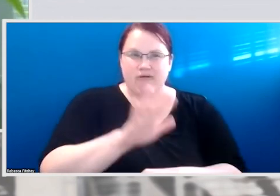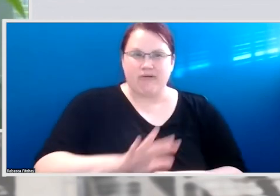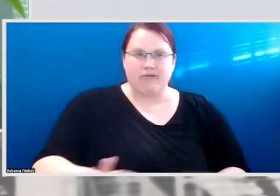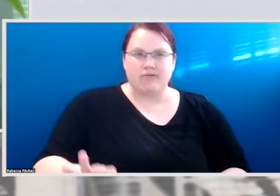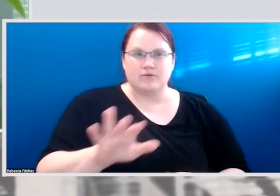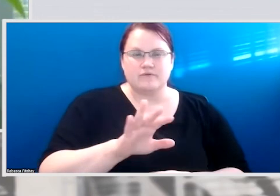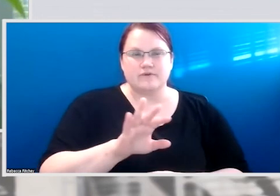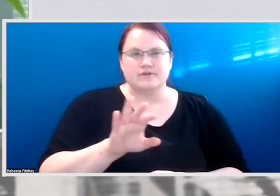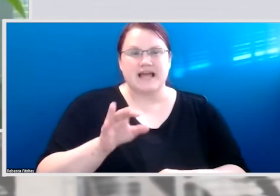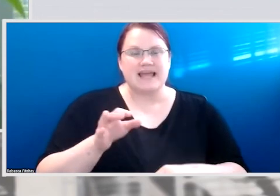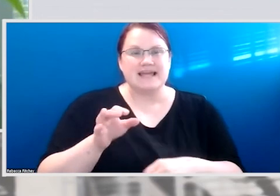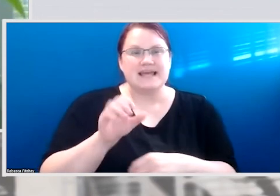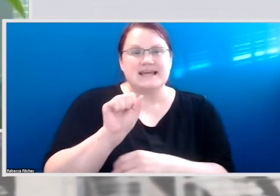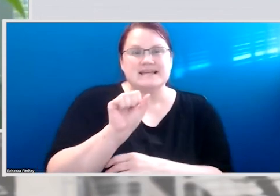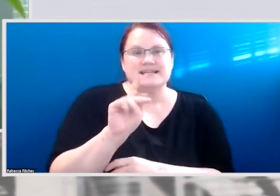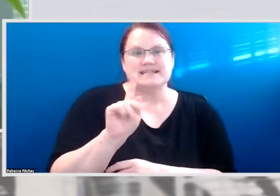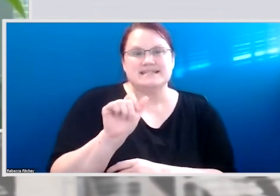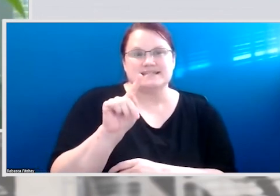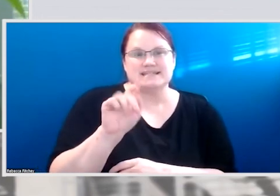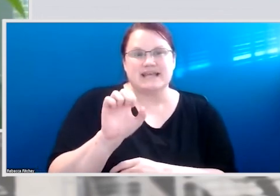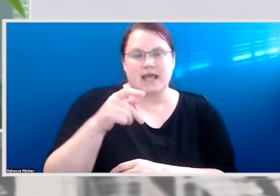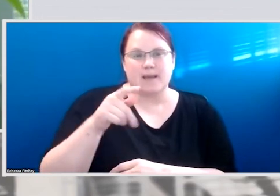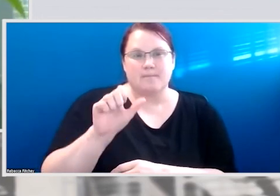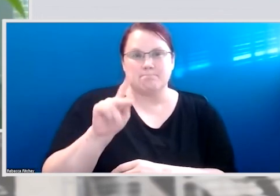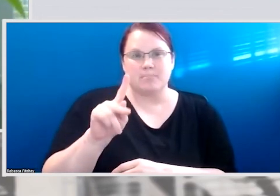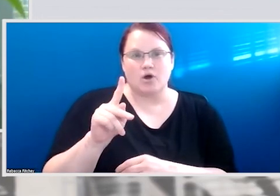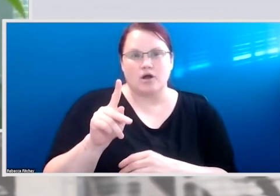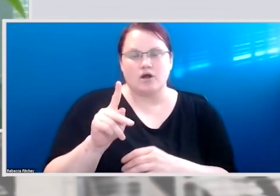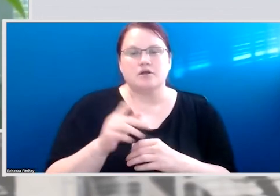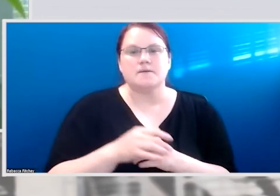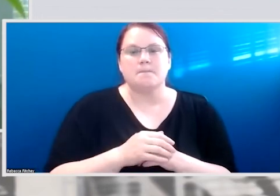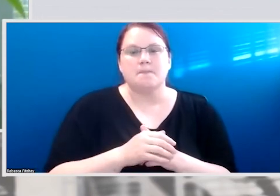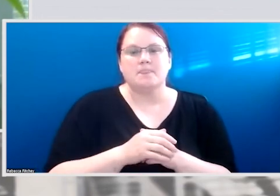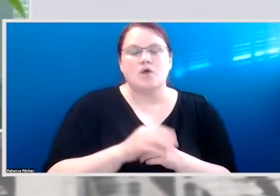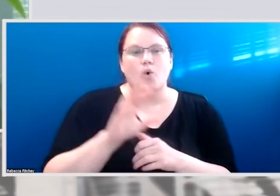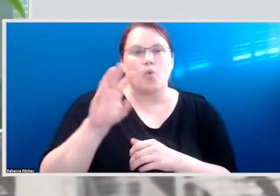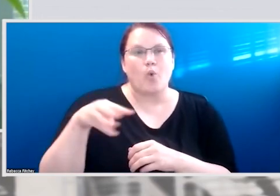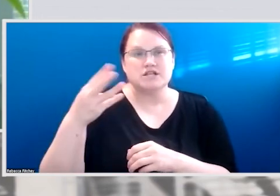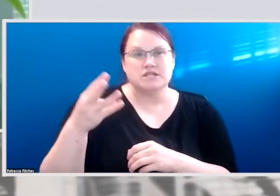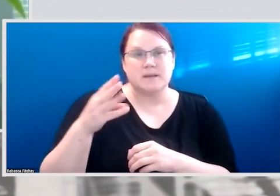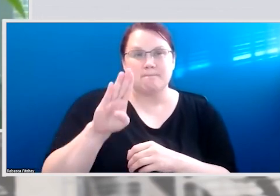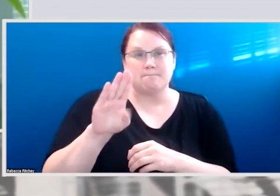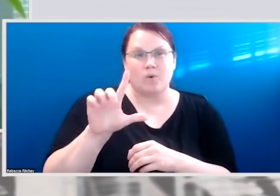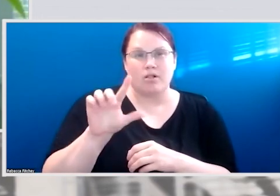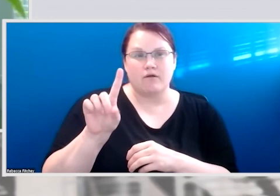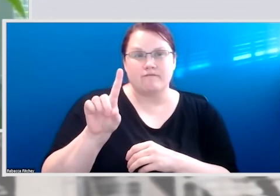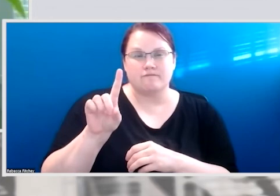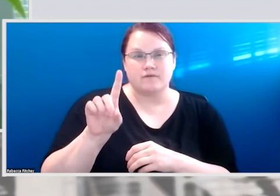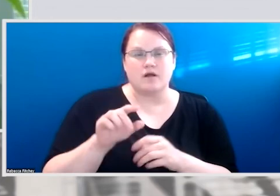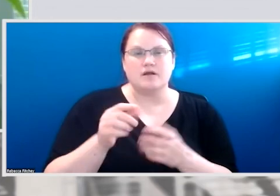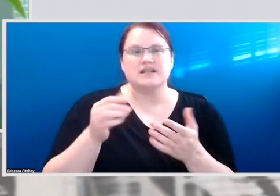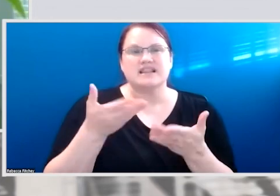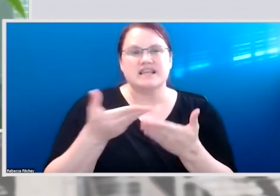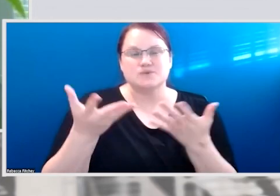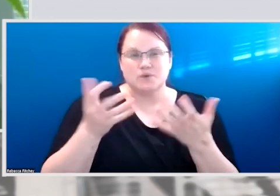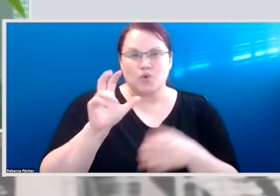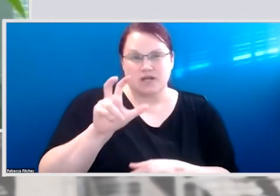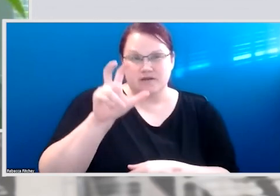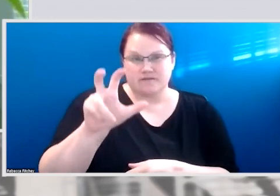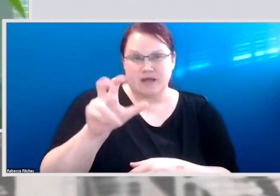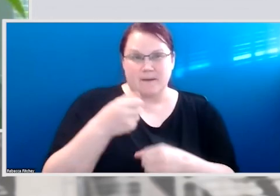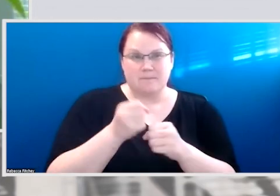skate parks or the cycling track down on Washington's Boulevard, those are kind of things that we want to invest in and make one really